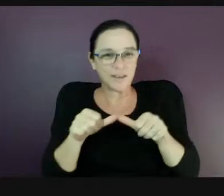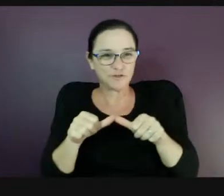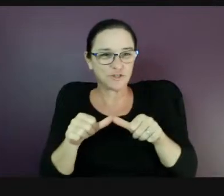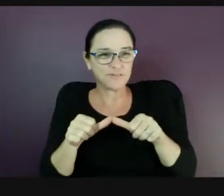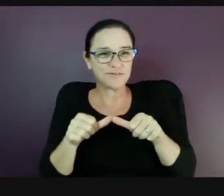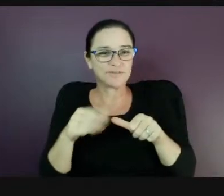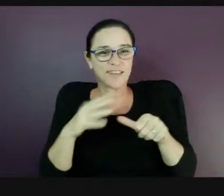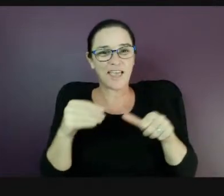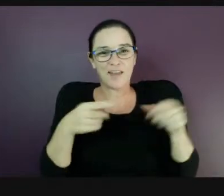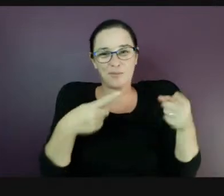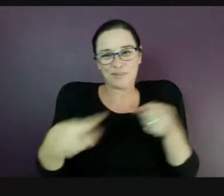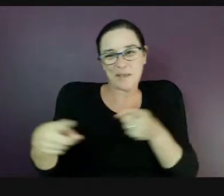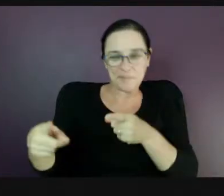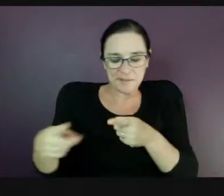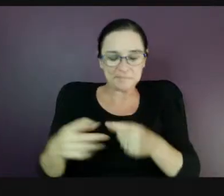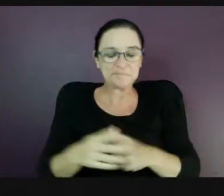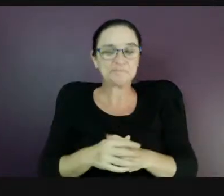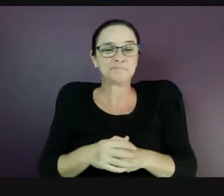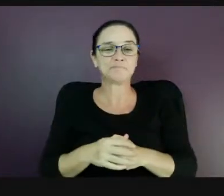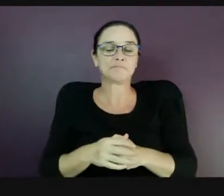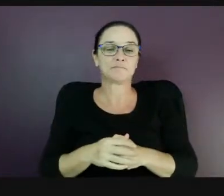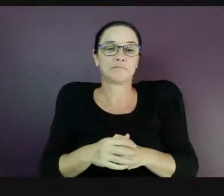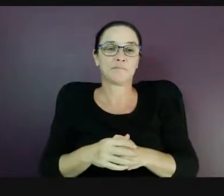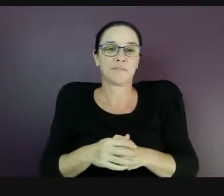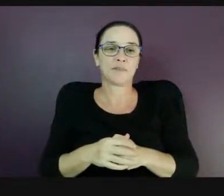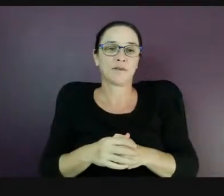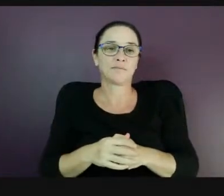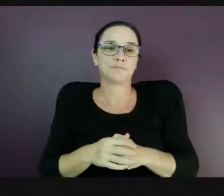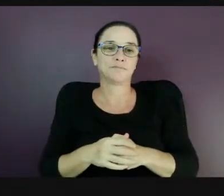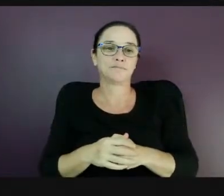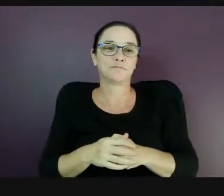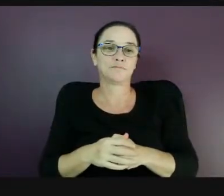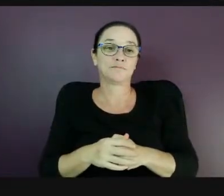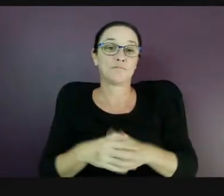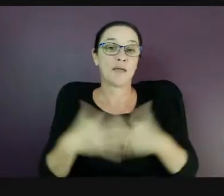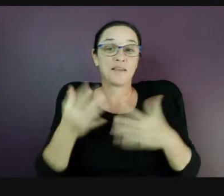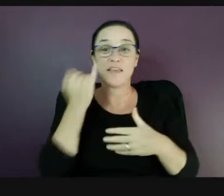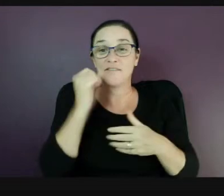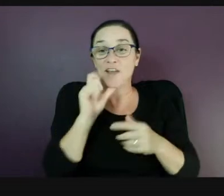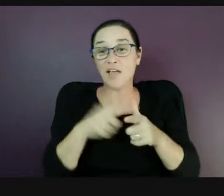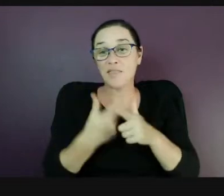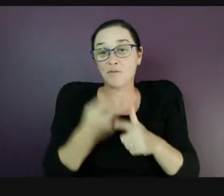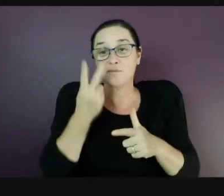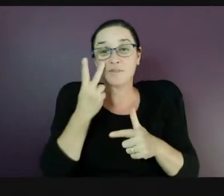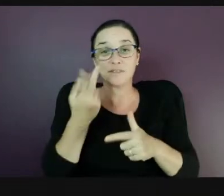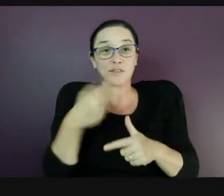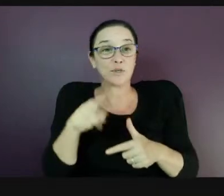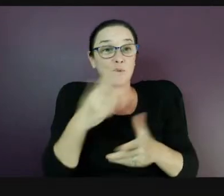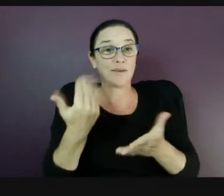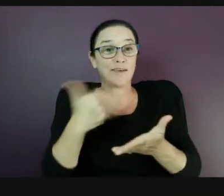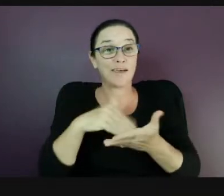what ends up happening. But all else, you know, we'll be back next Thursday again.